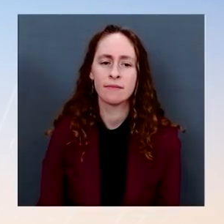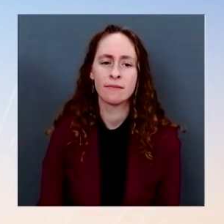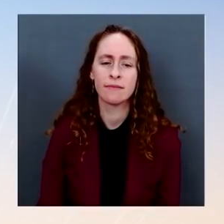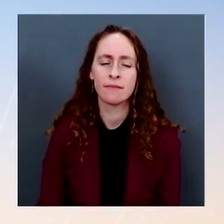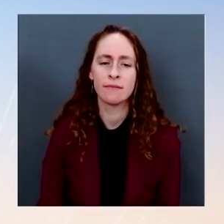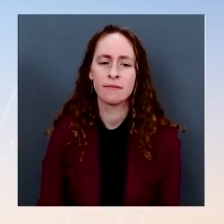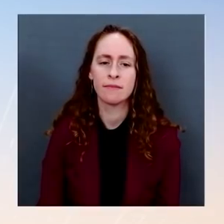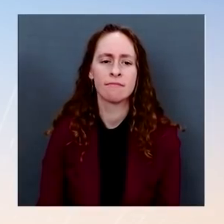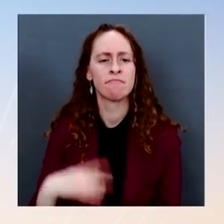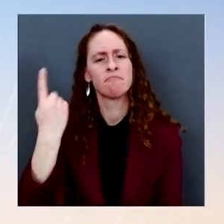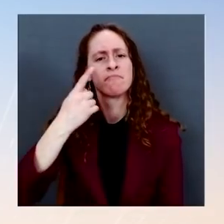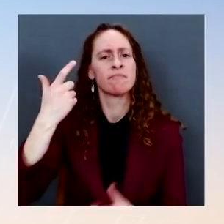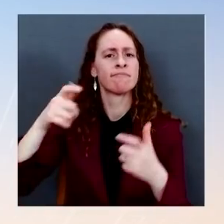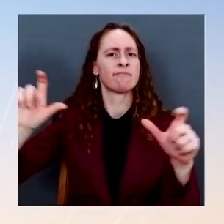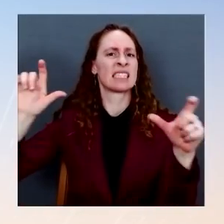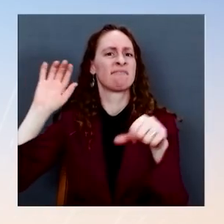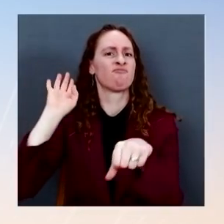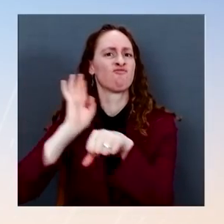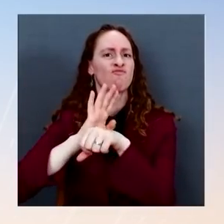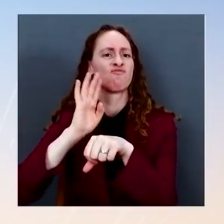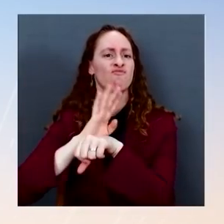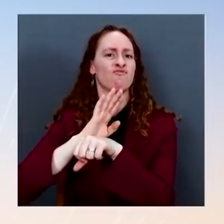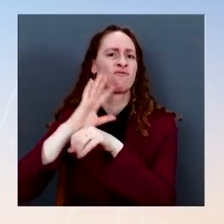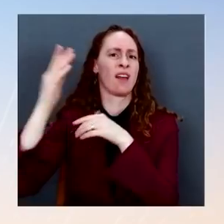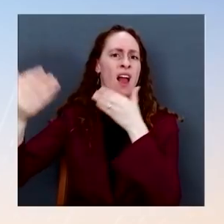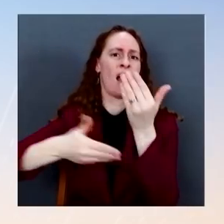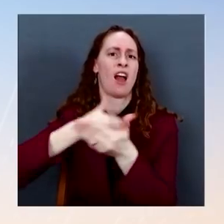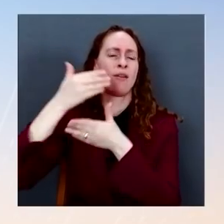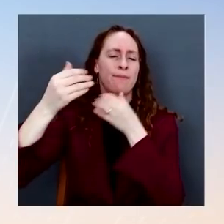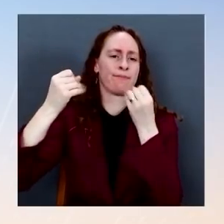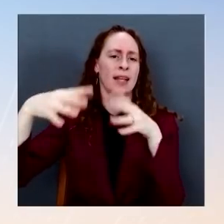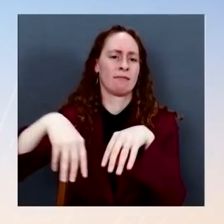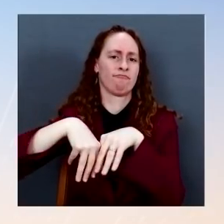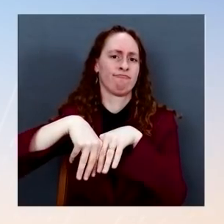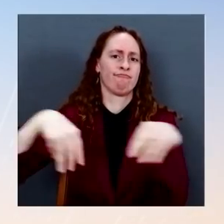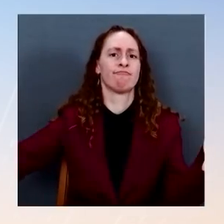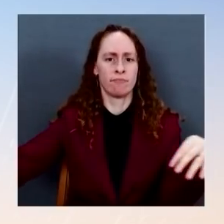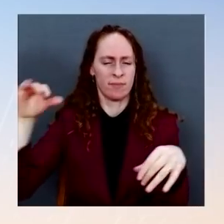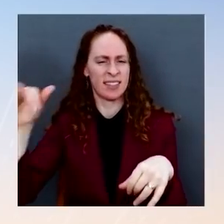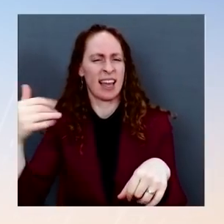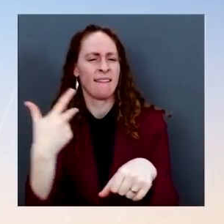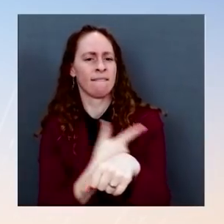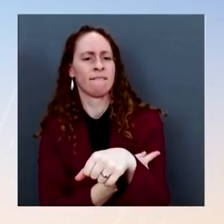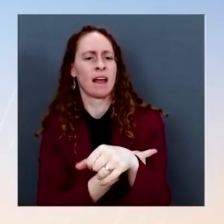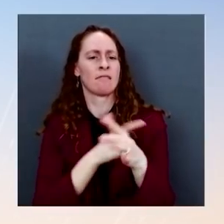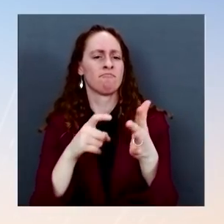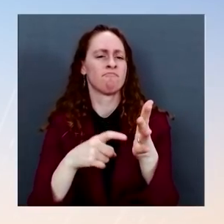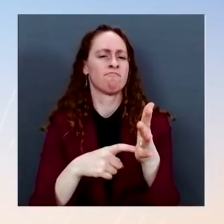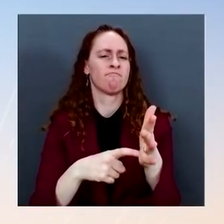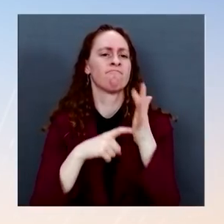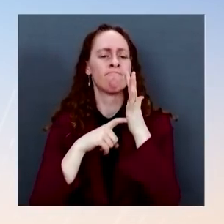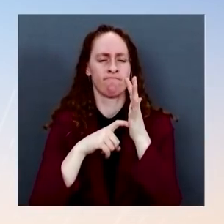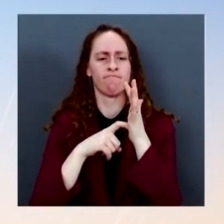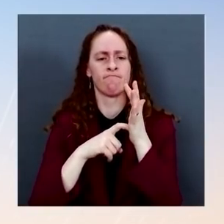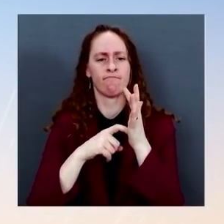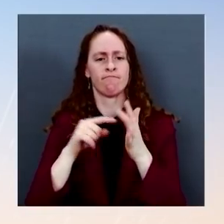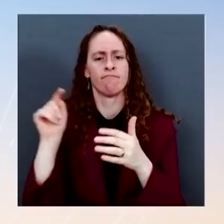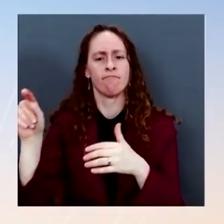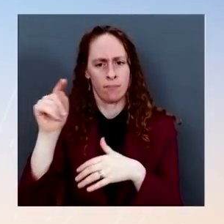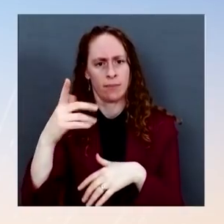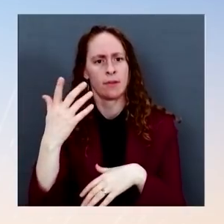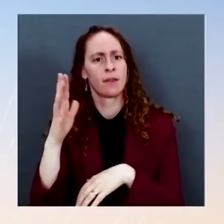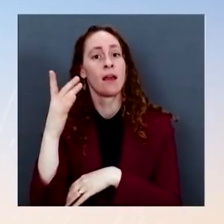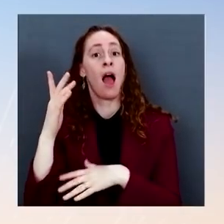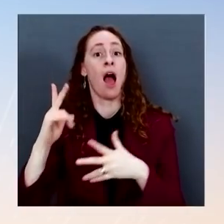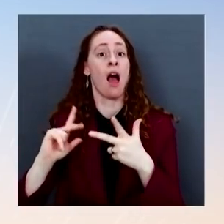currently don't include anything about booster shots. Is there going to be any sort of update to those requirements that'll include further guidance on,